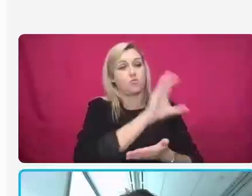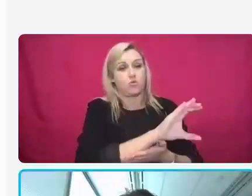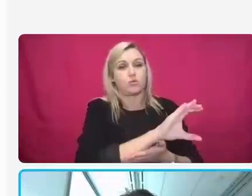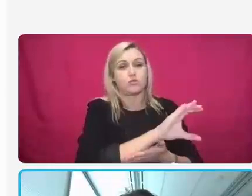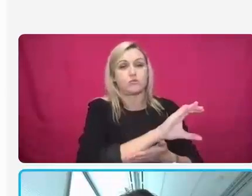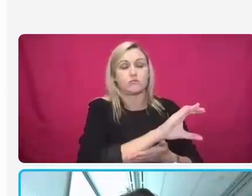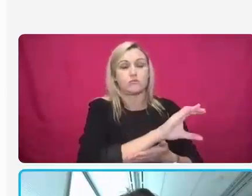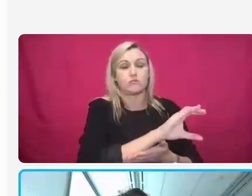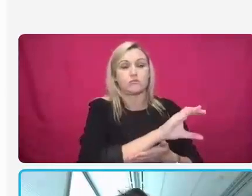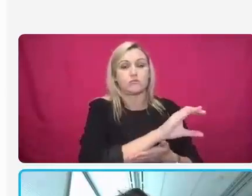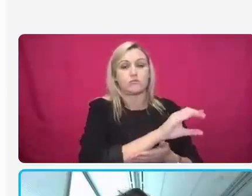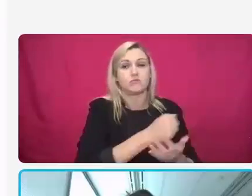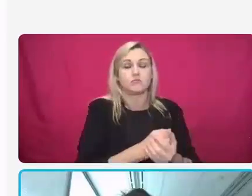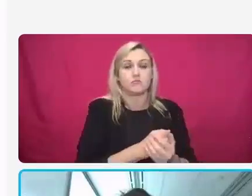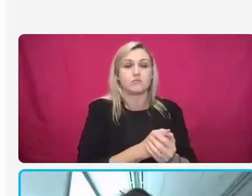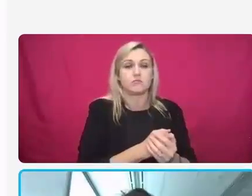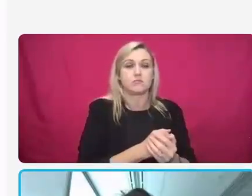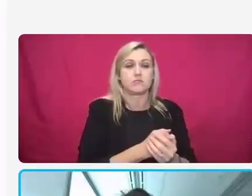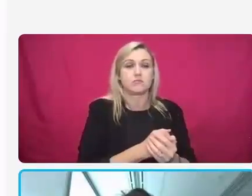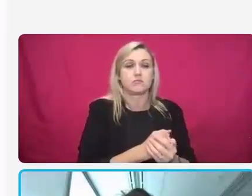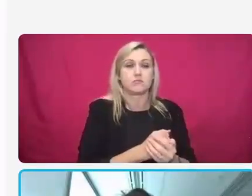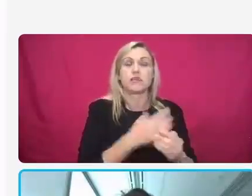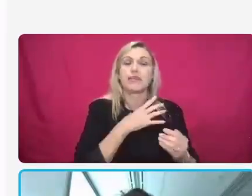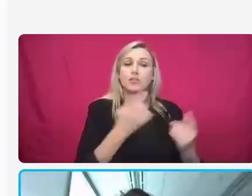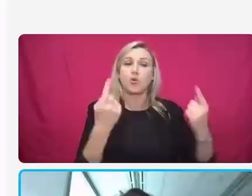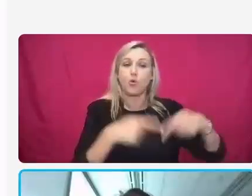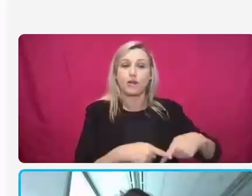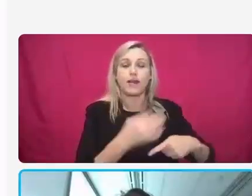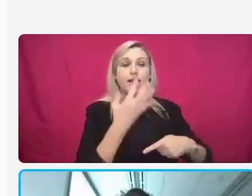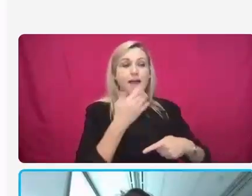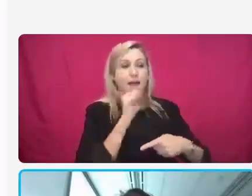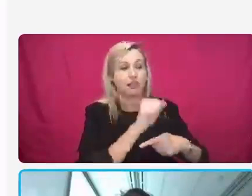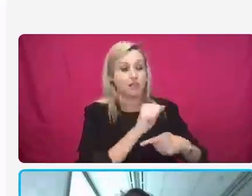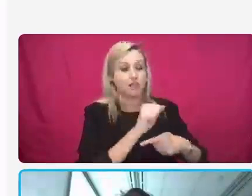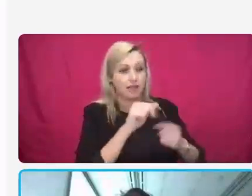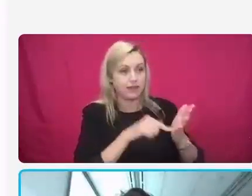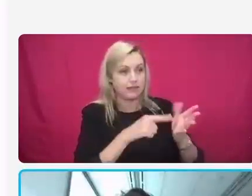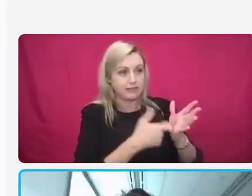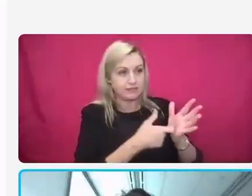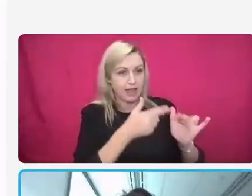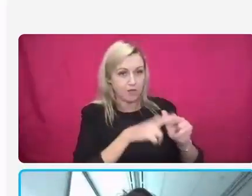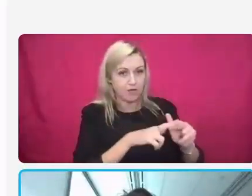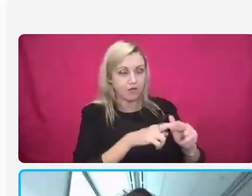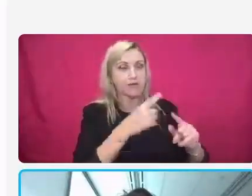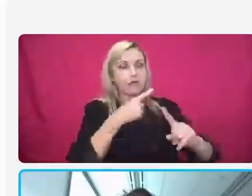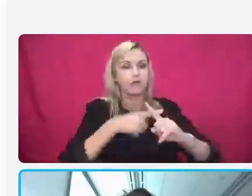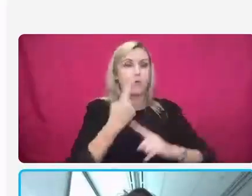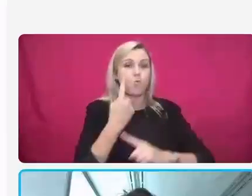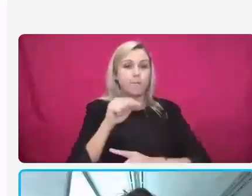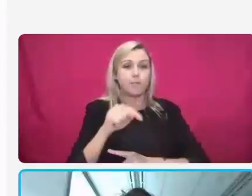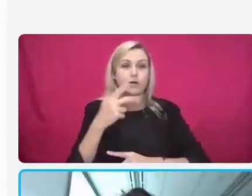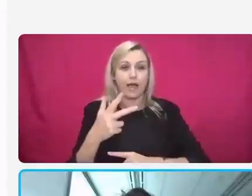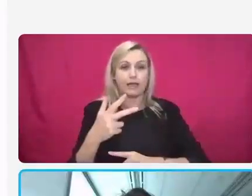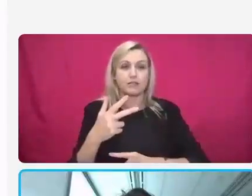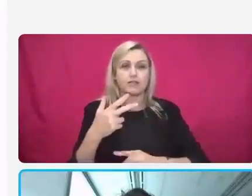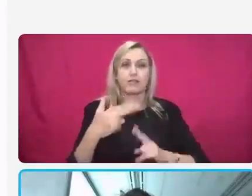would firstly work out the base care tariff funding by multiplying the NWOW 1.8 by the price of